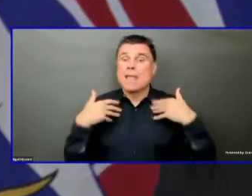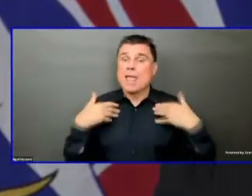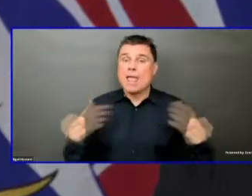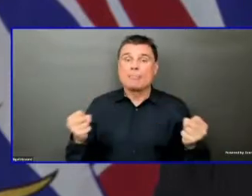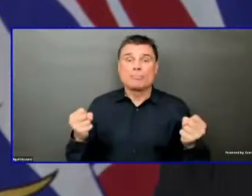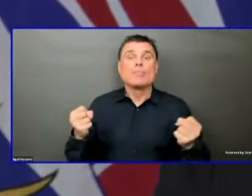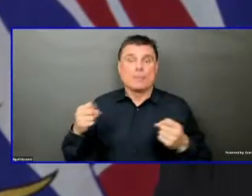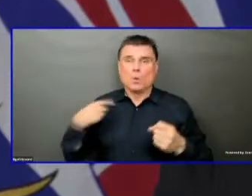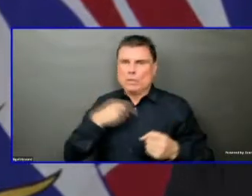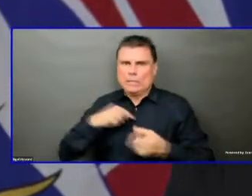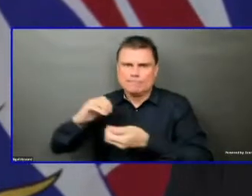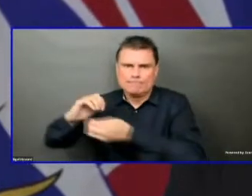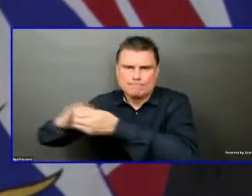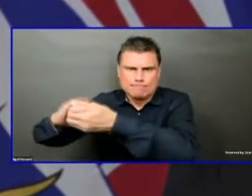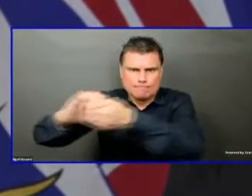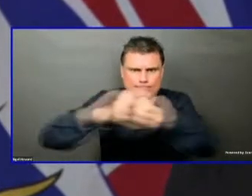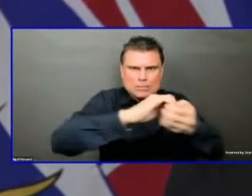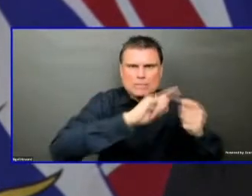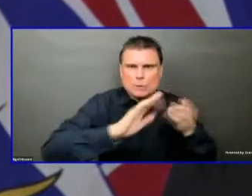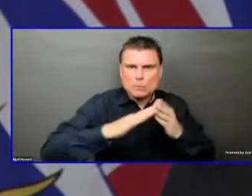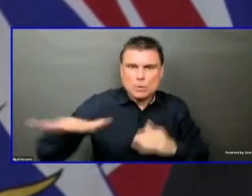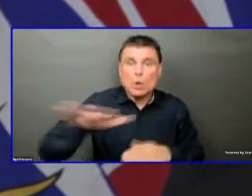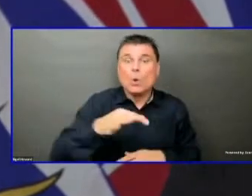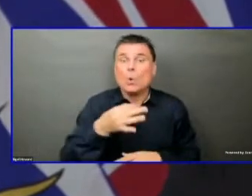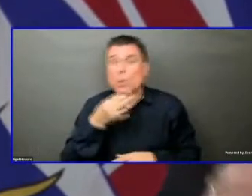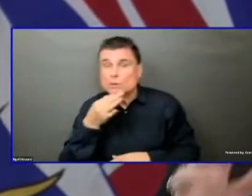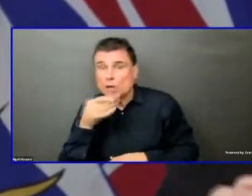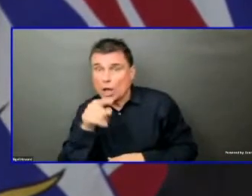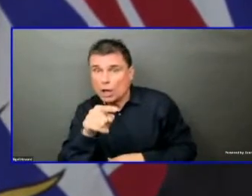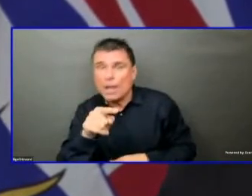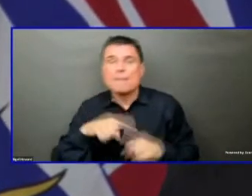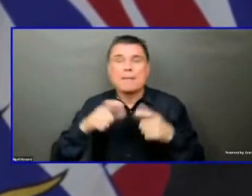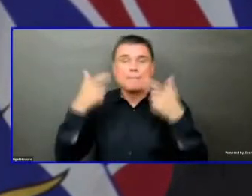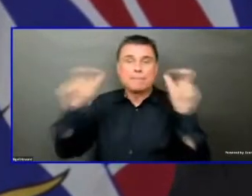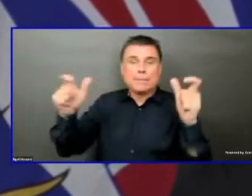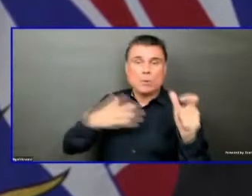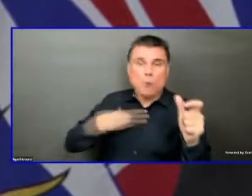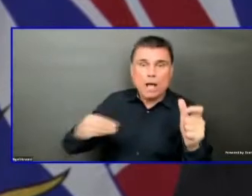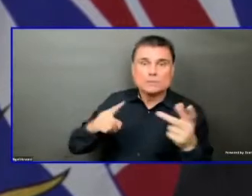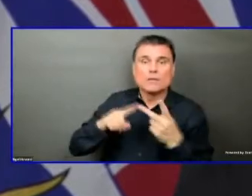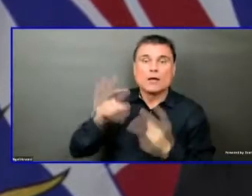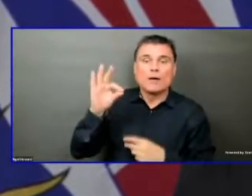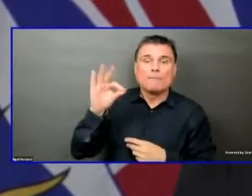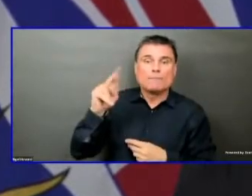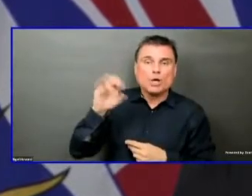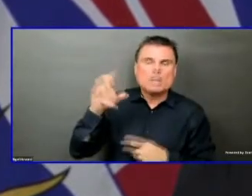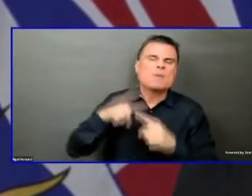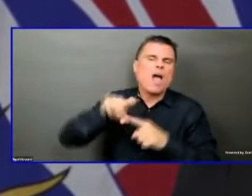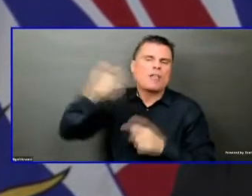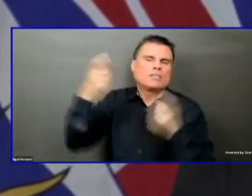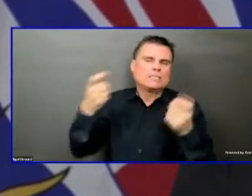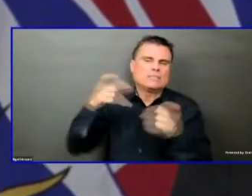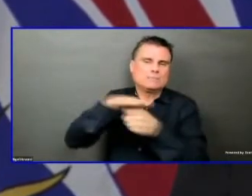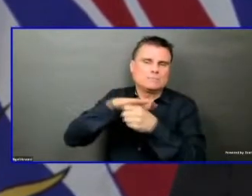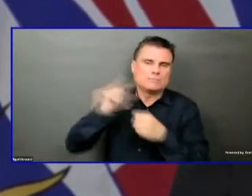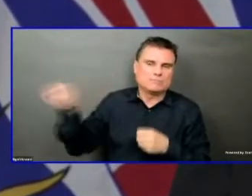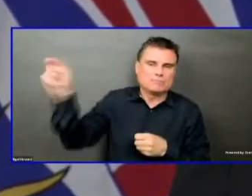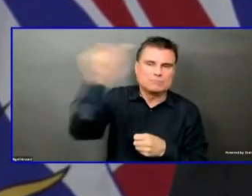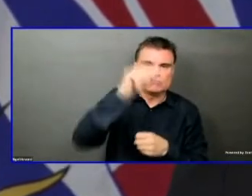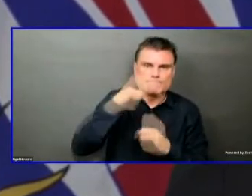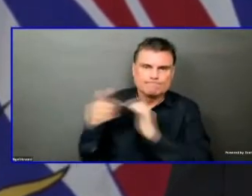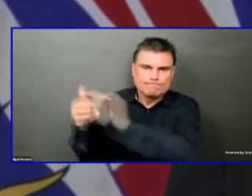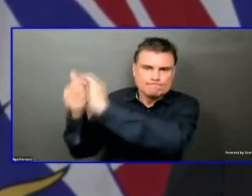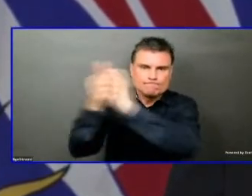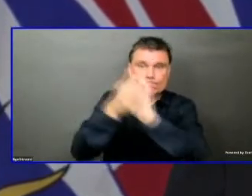there are already places in hotels and other places where people who are infected can safely